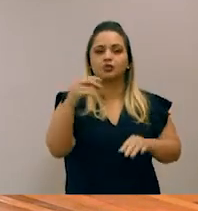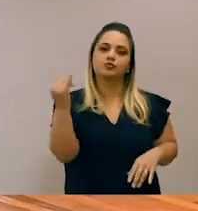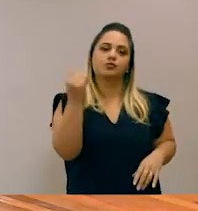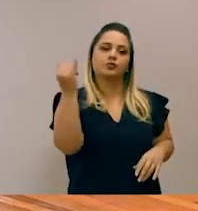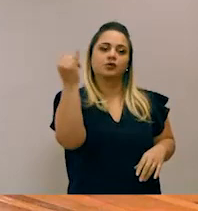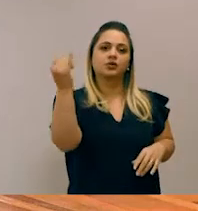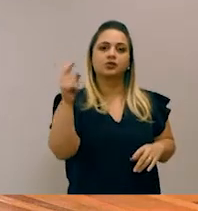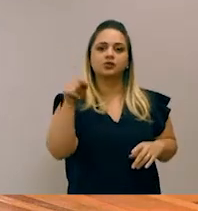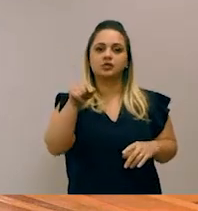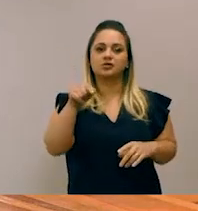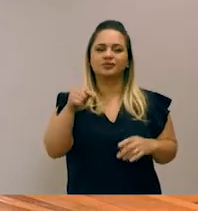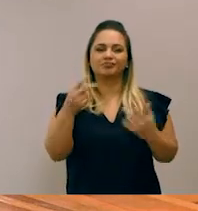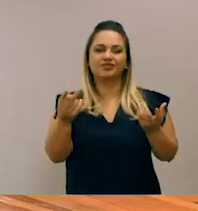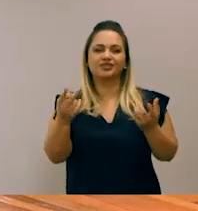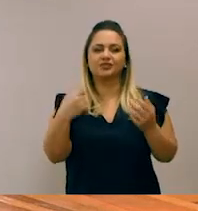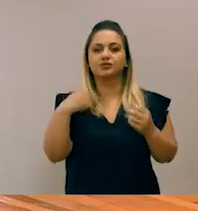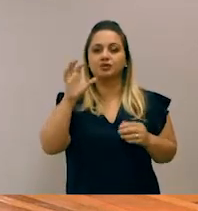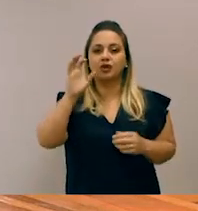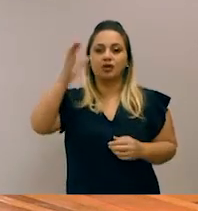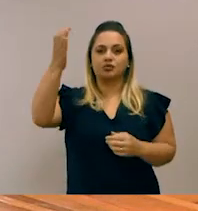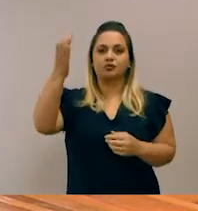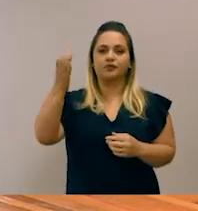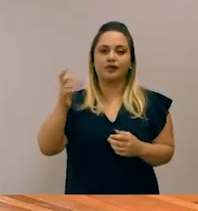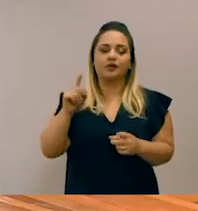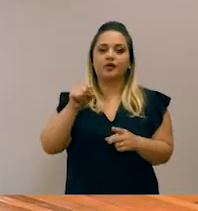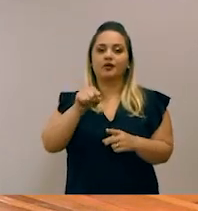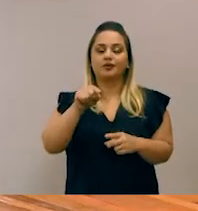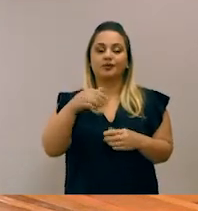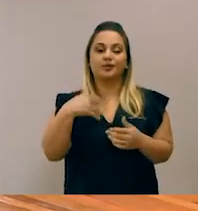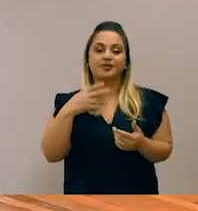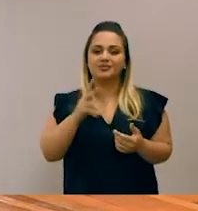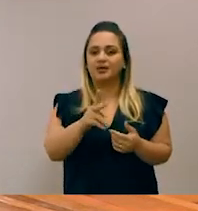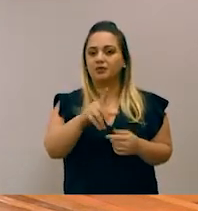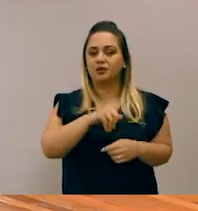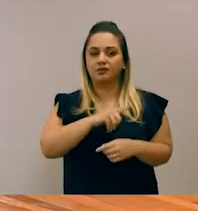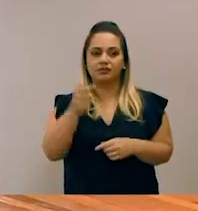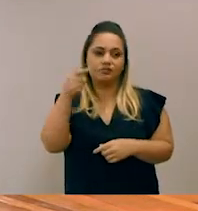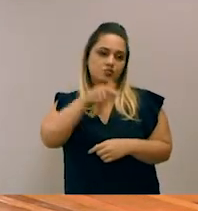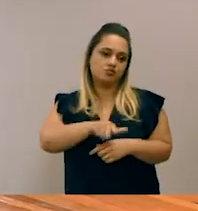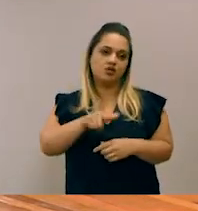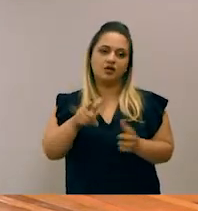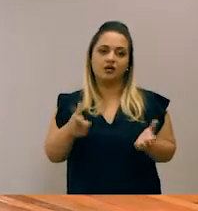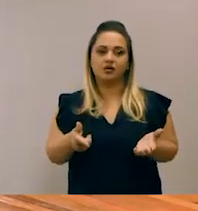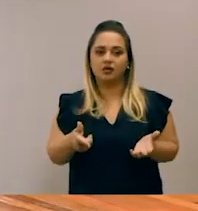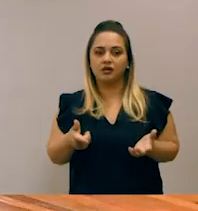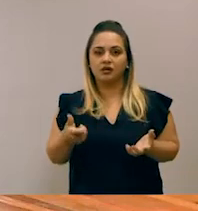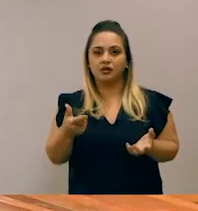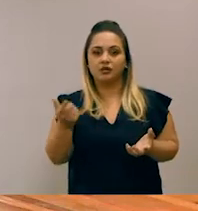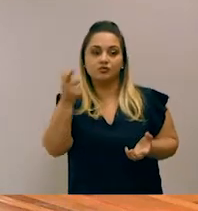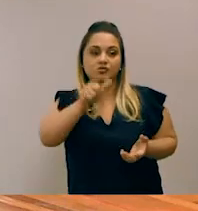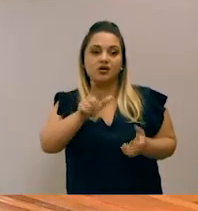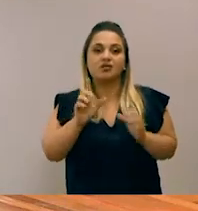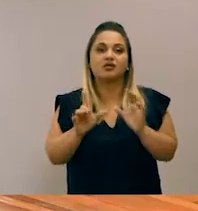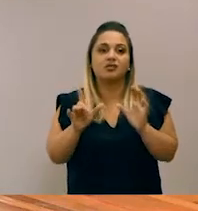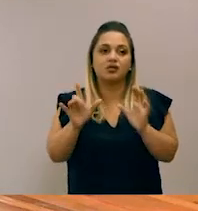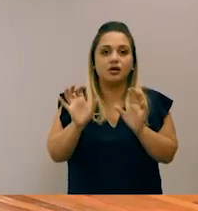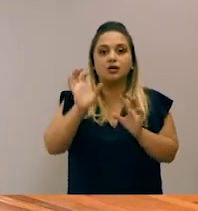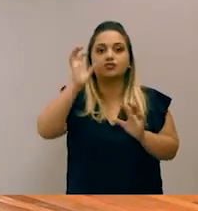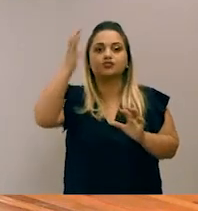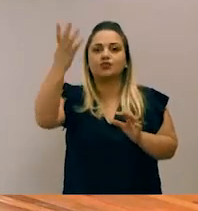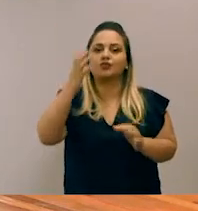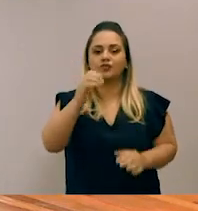clear here, and I think it's important, the point of the solution. Not always we can have